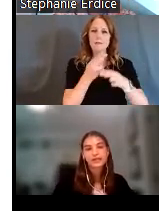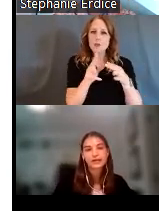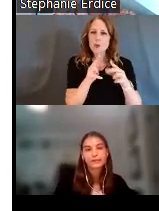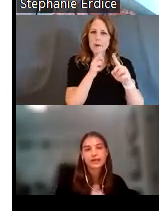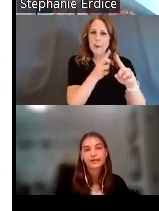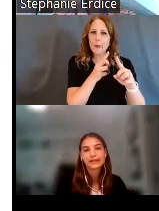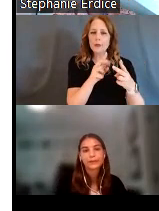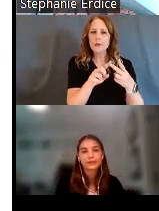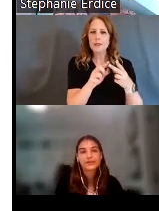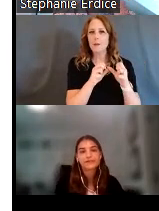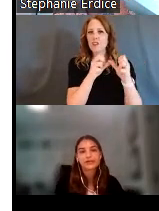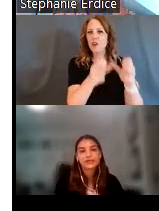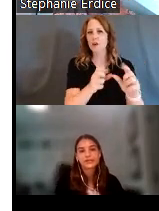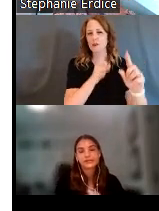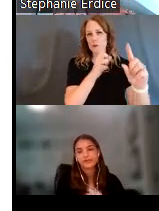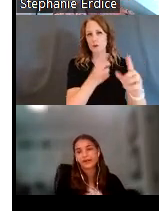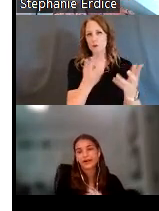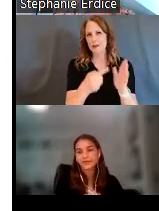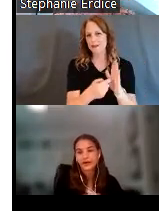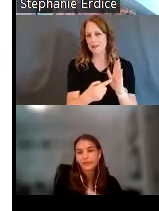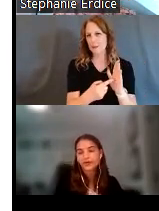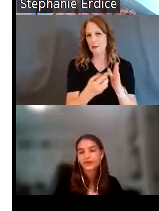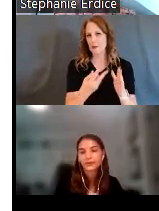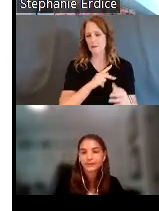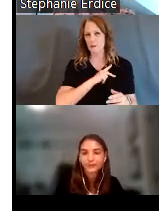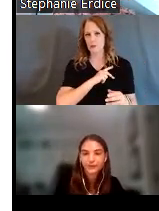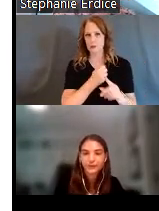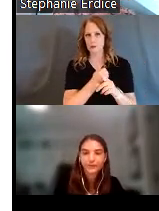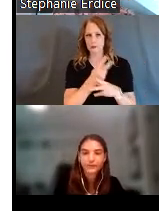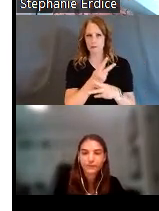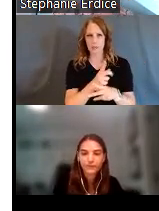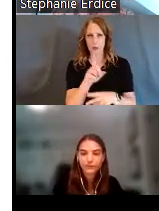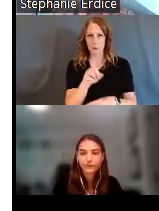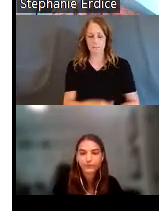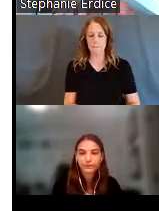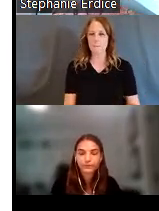what are some examples of personal self-care that you all do?